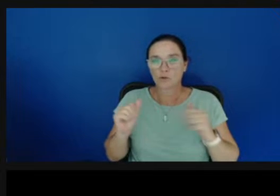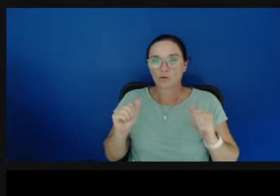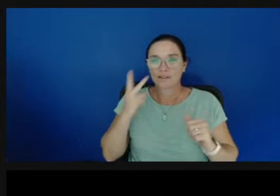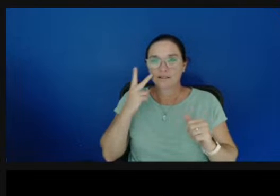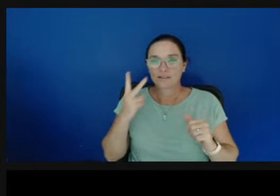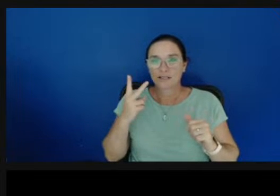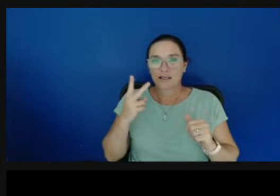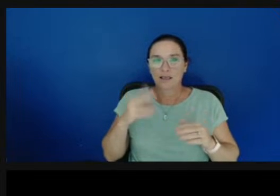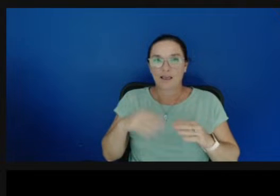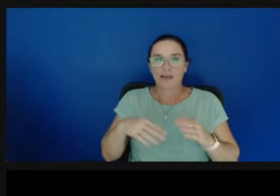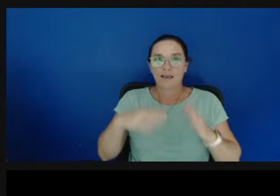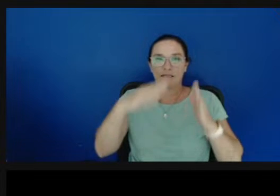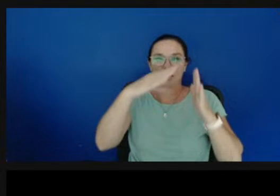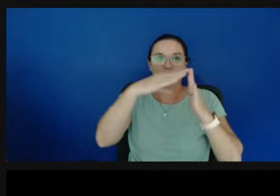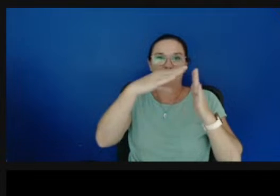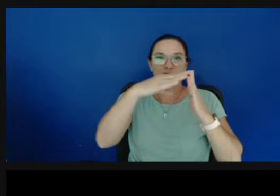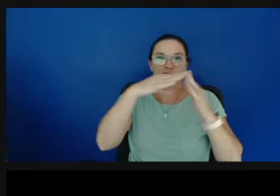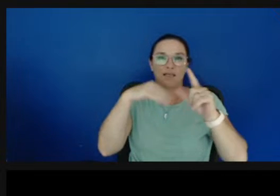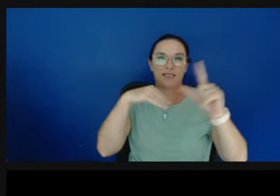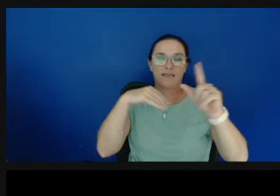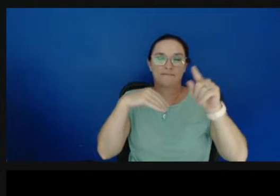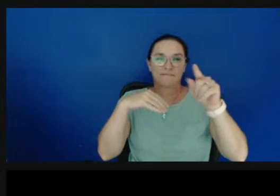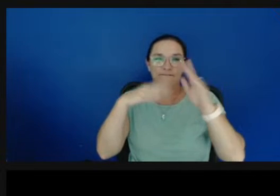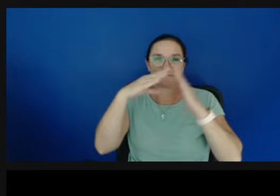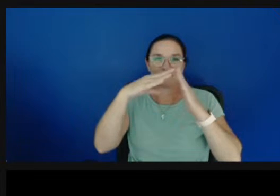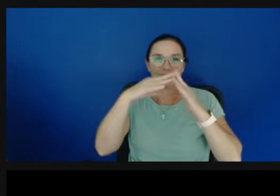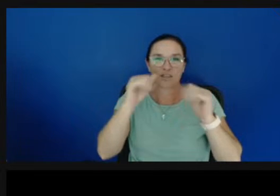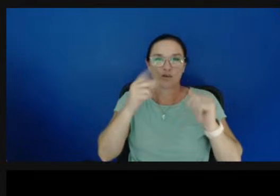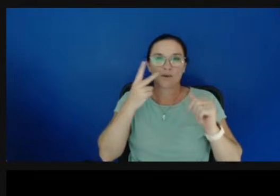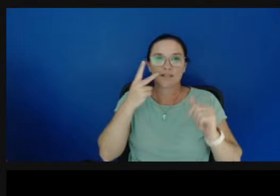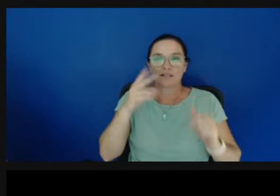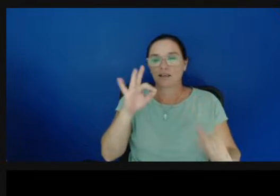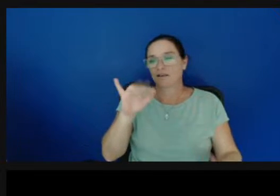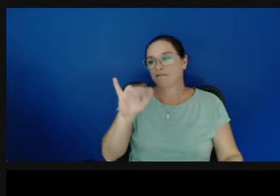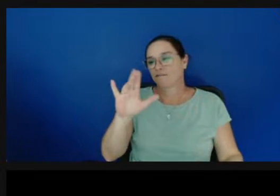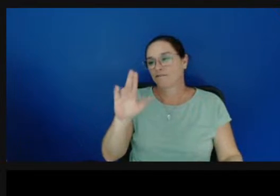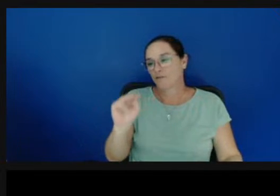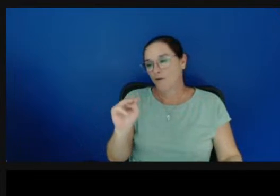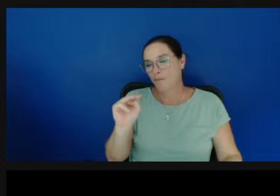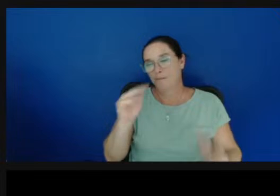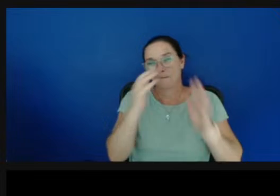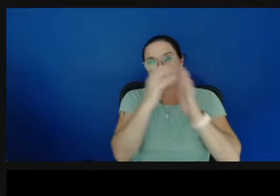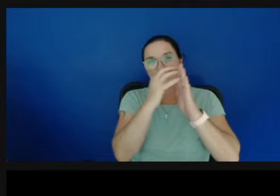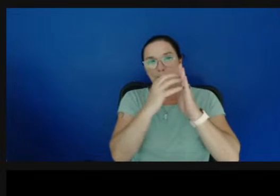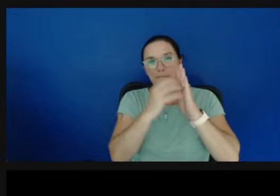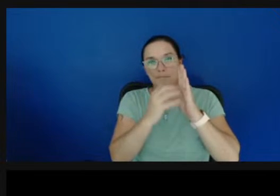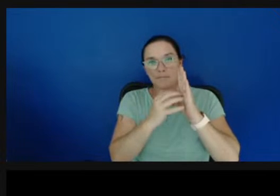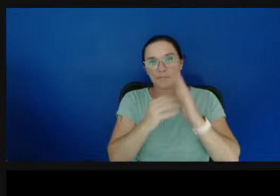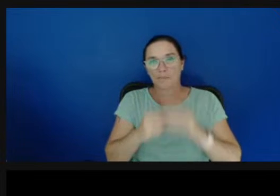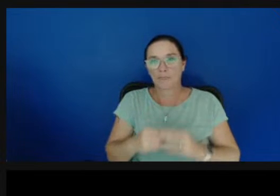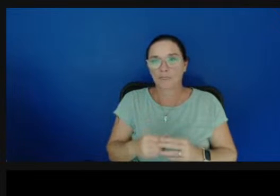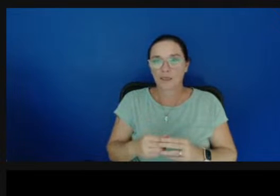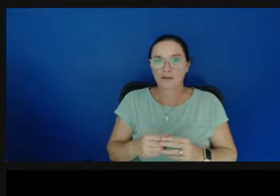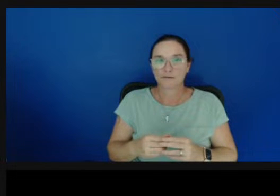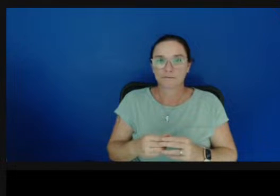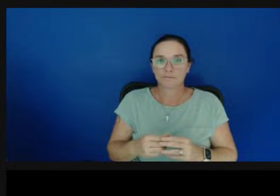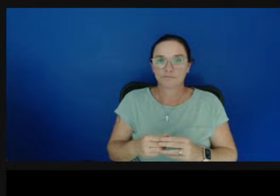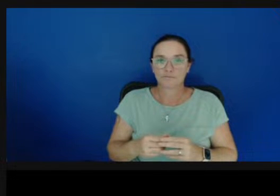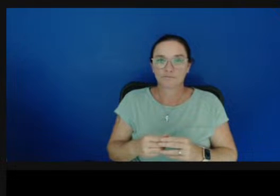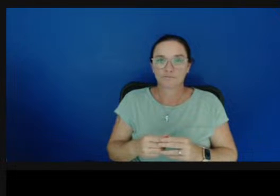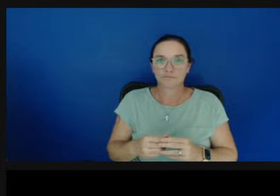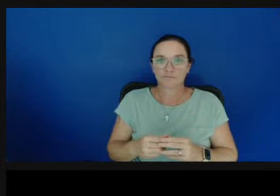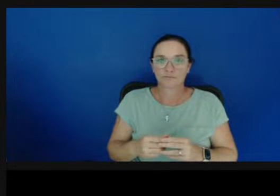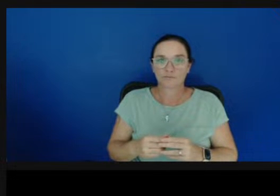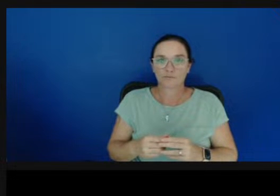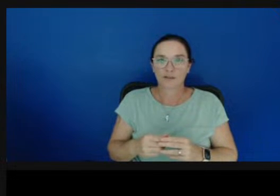upper left-hand corner, you can see some film mark in there. The boulders, like you said, some of the